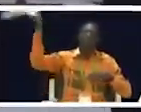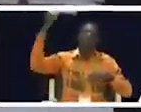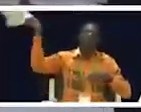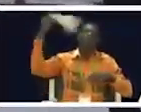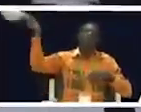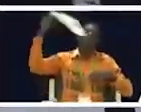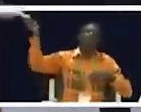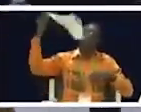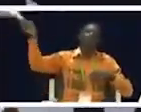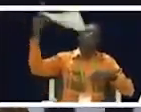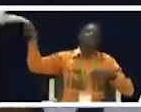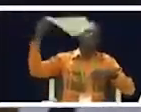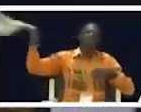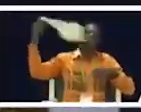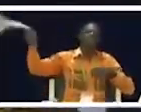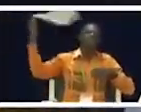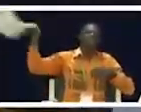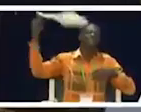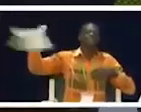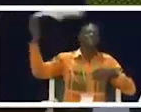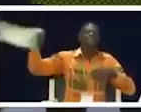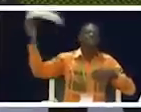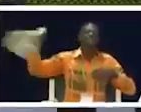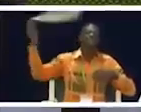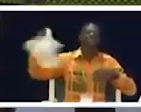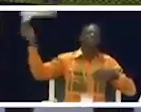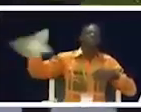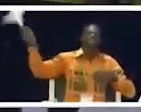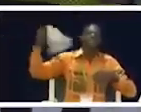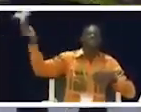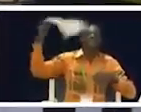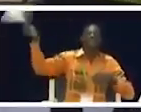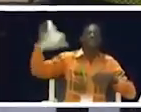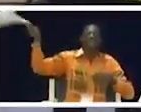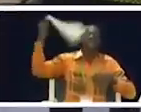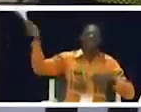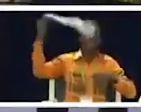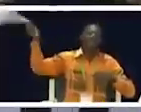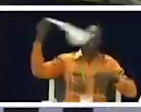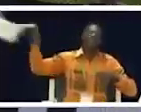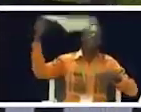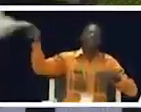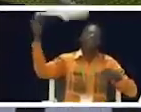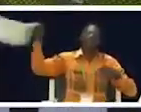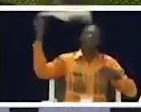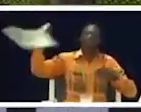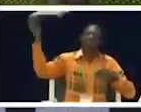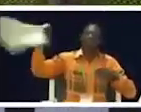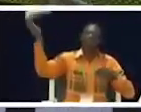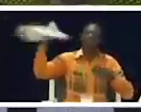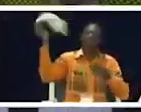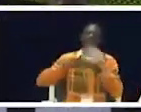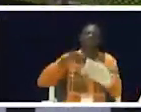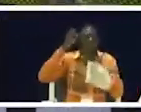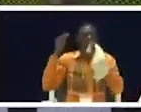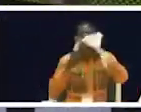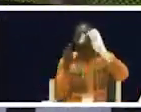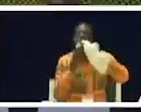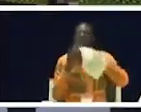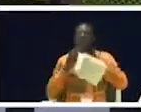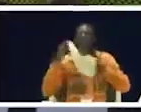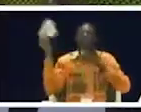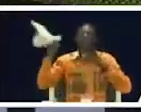the King of Glory, to the Ancient of Days, to the reigning King. He is the champion. He is